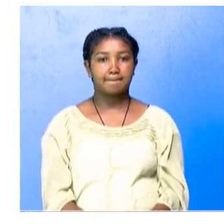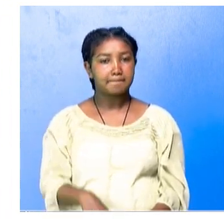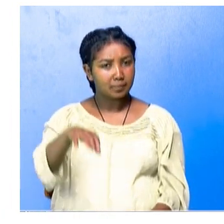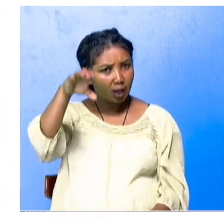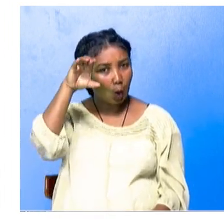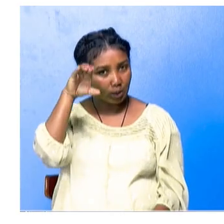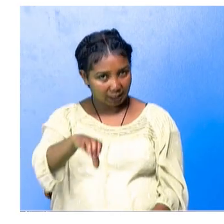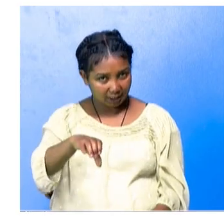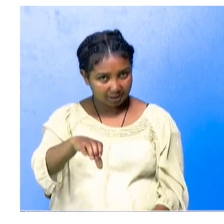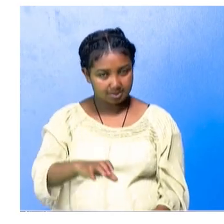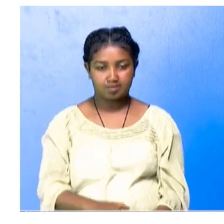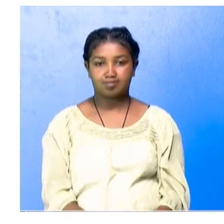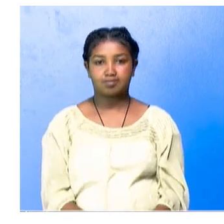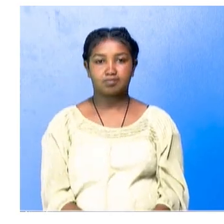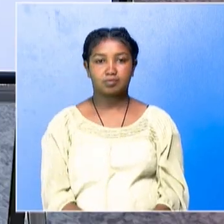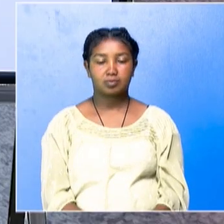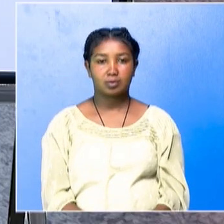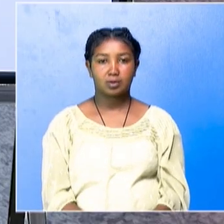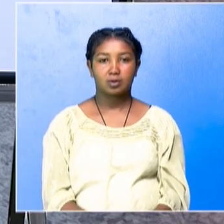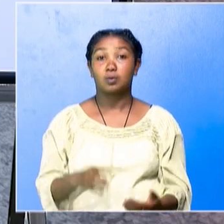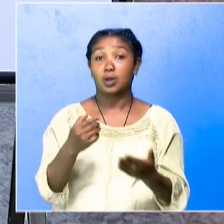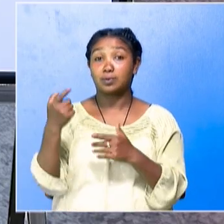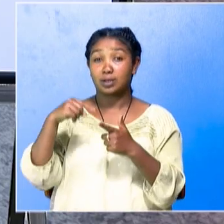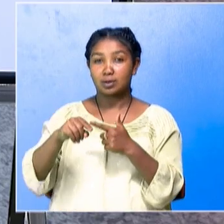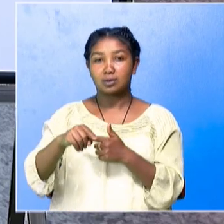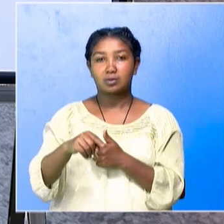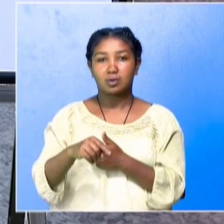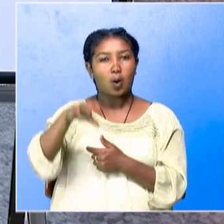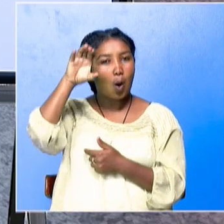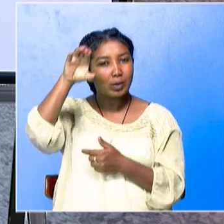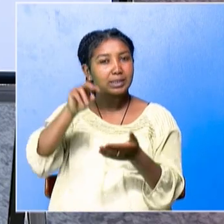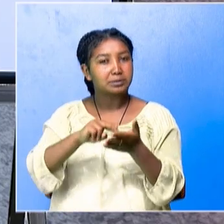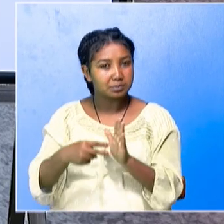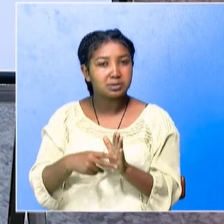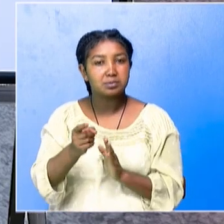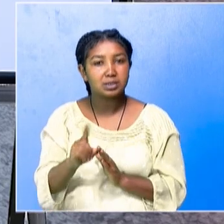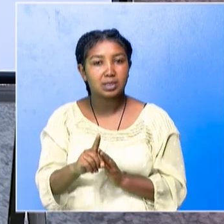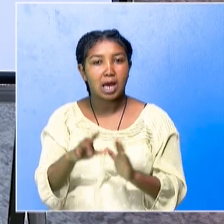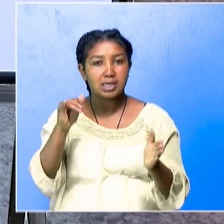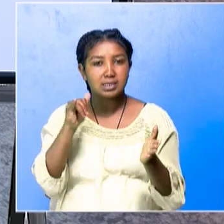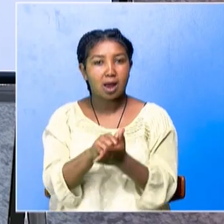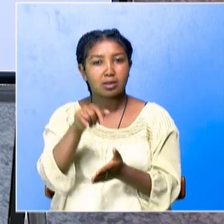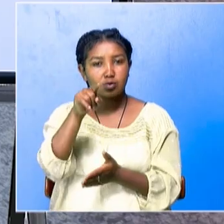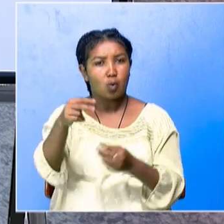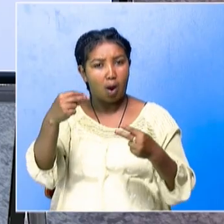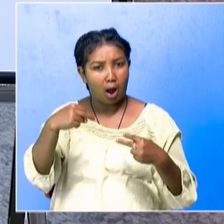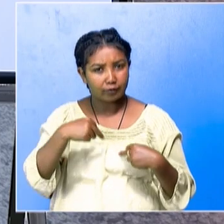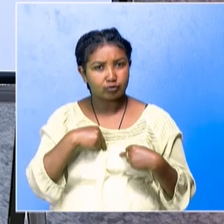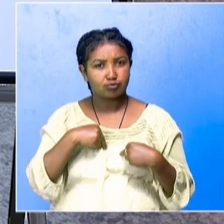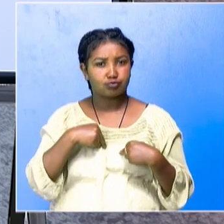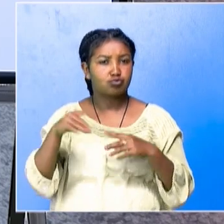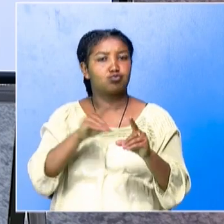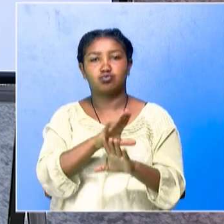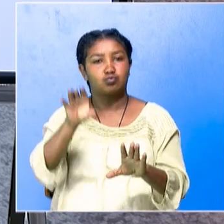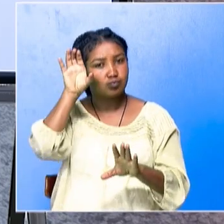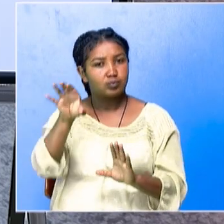Obligation. When we come to here, when we said obligation, that you have to